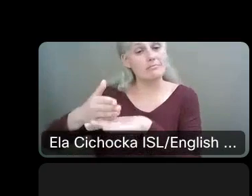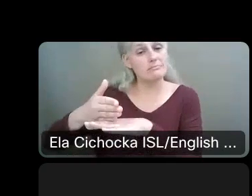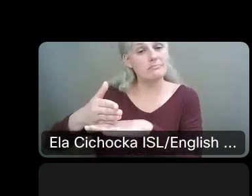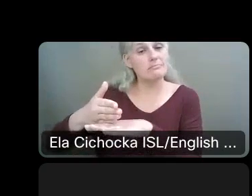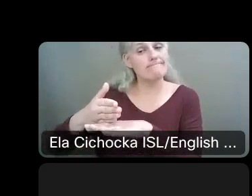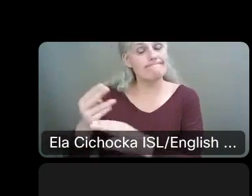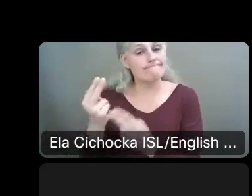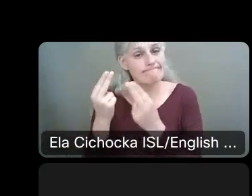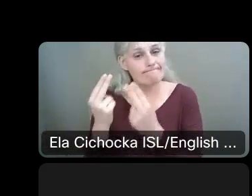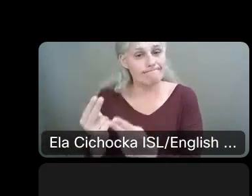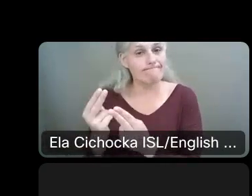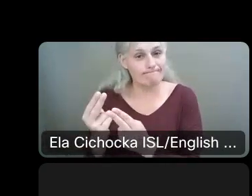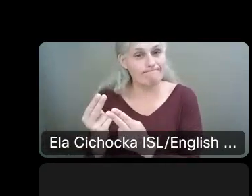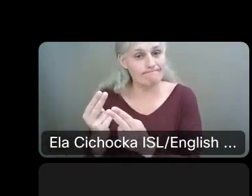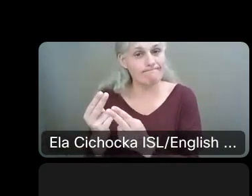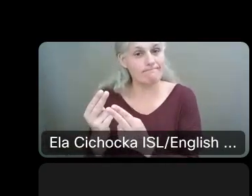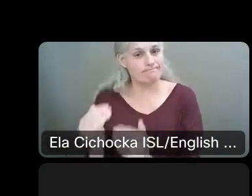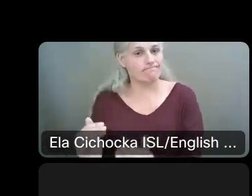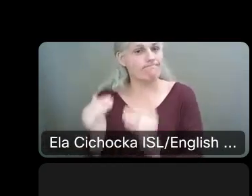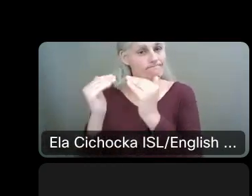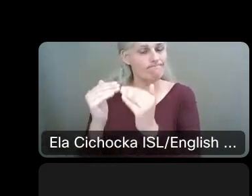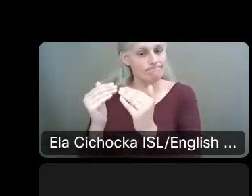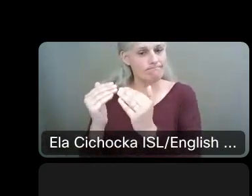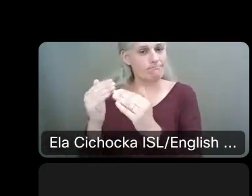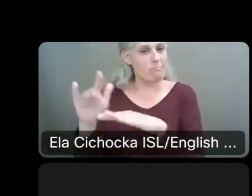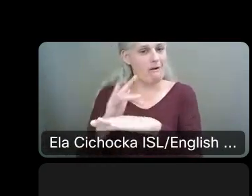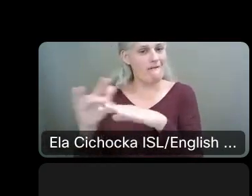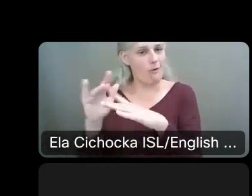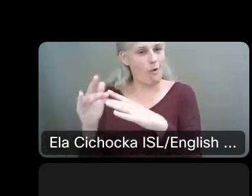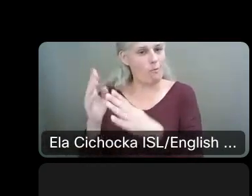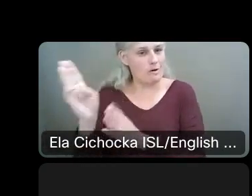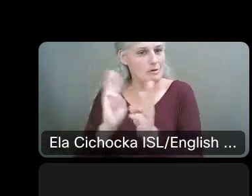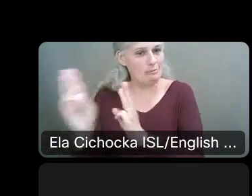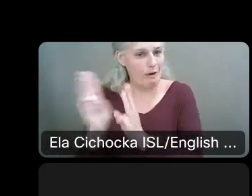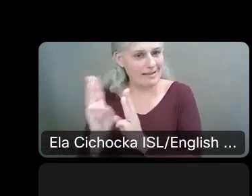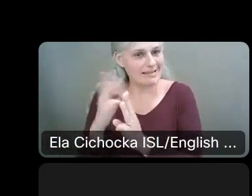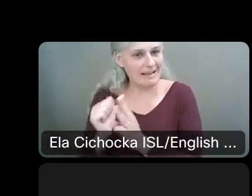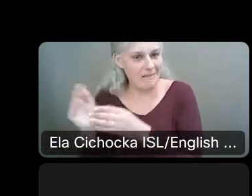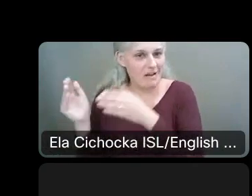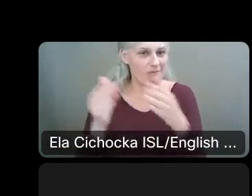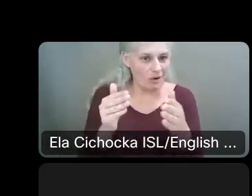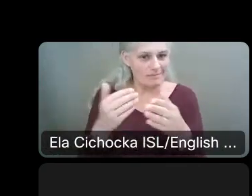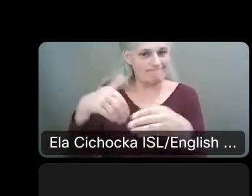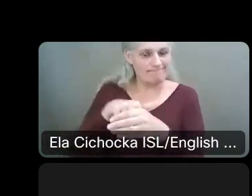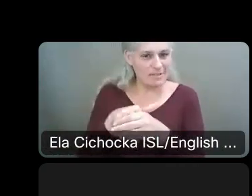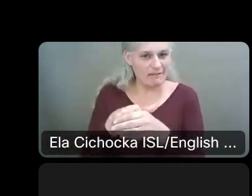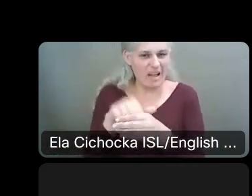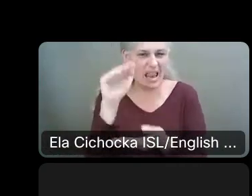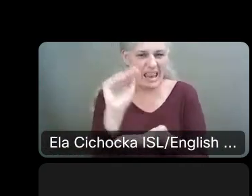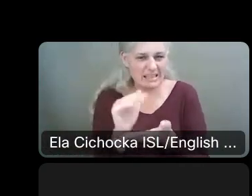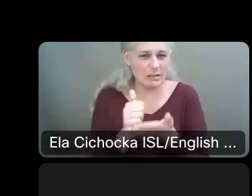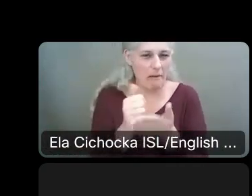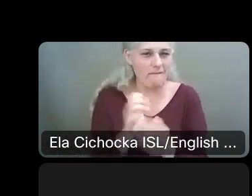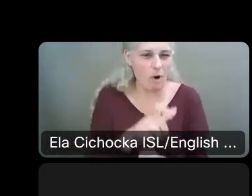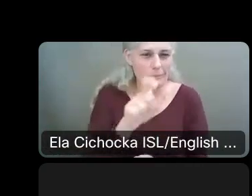that demands elite performance has devoted so little to the well-being of its practitioners. And I think, you know, what he's thinking about